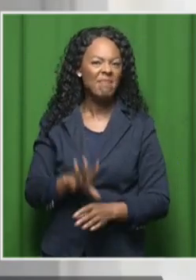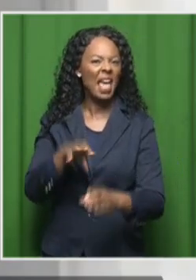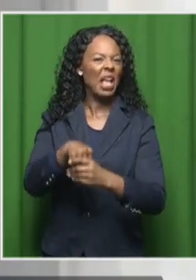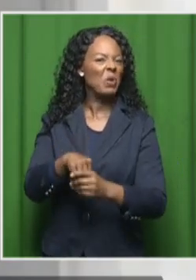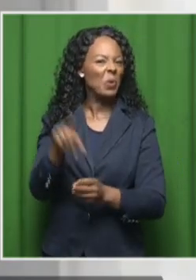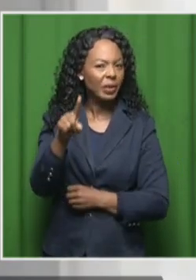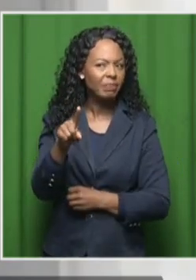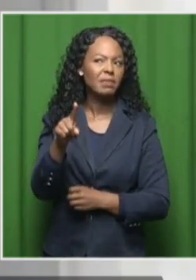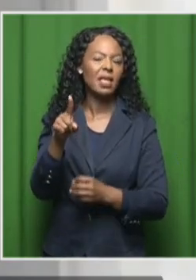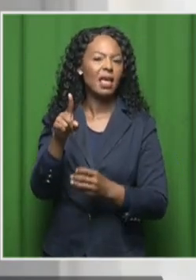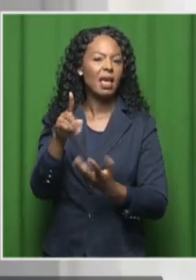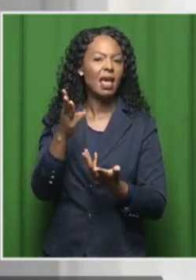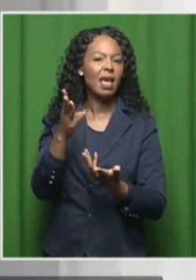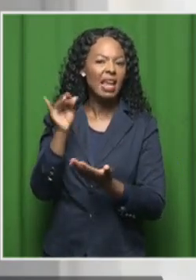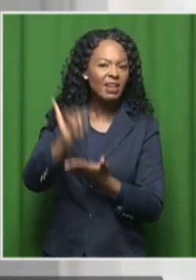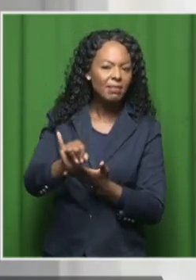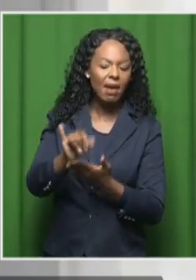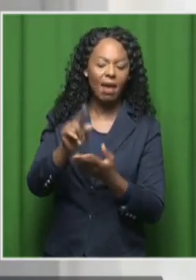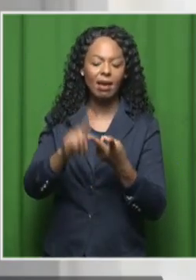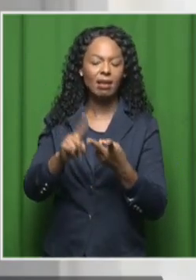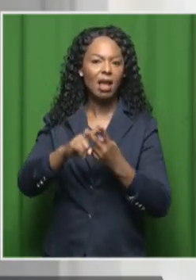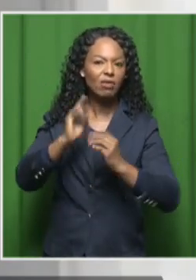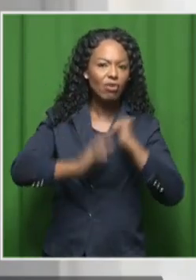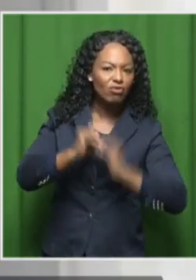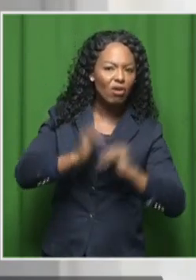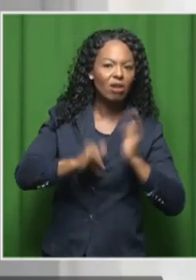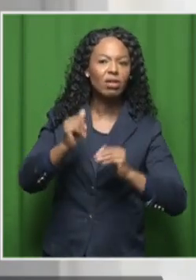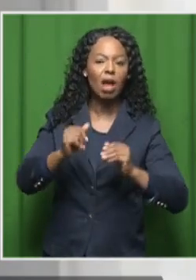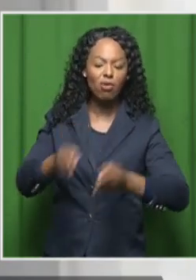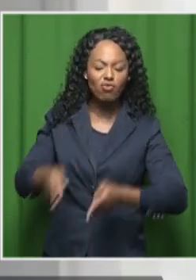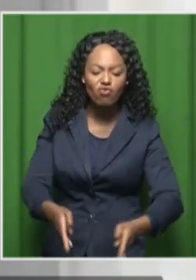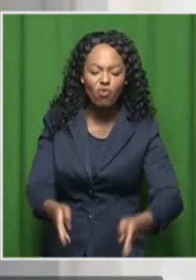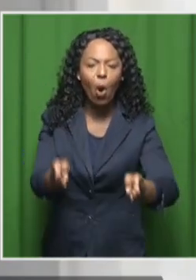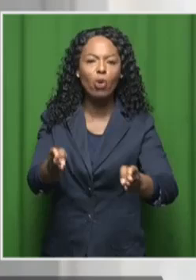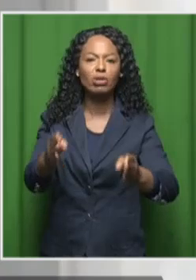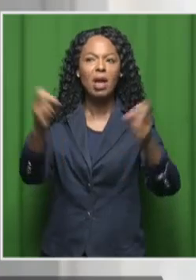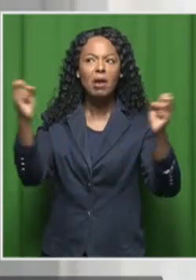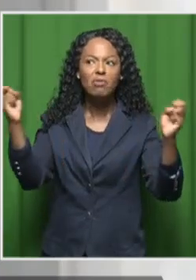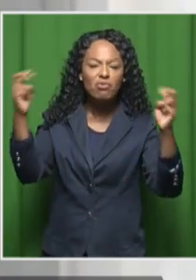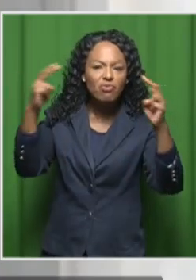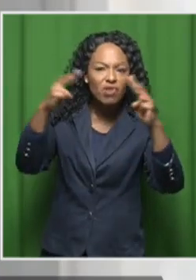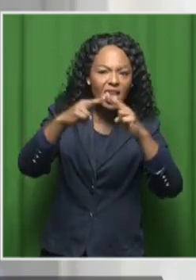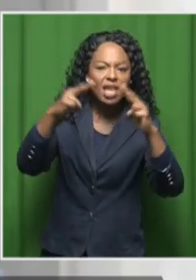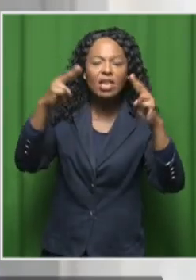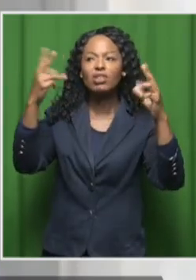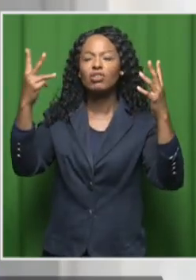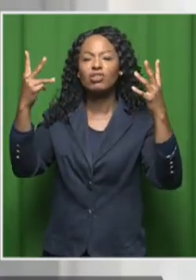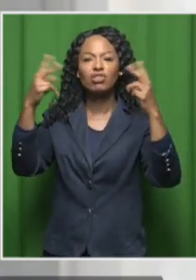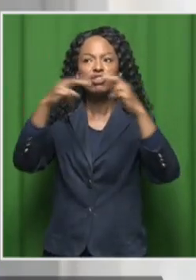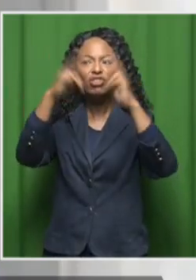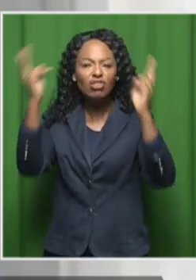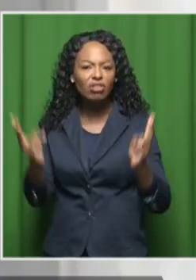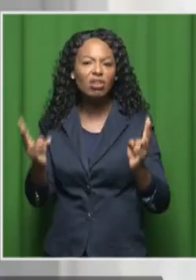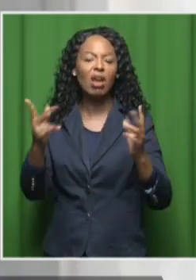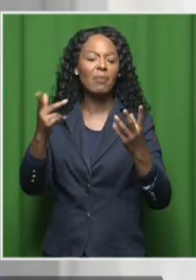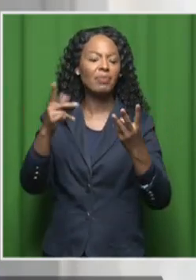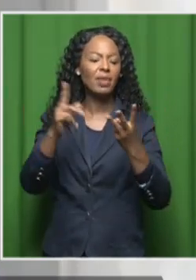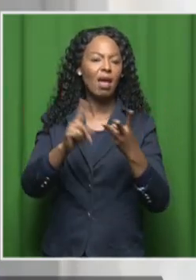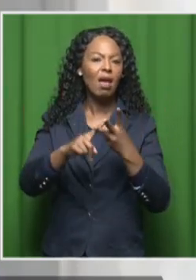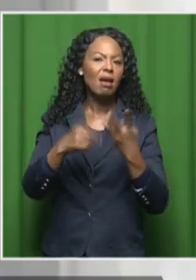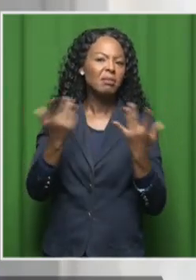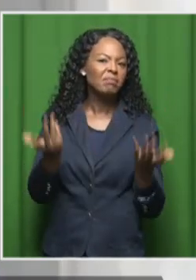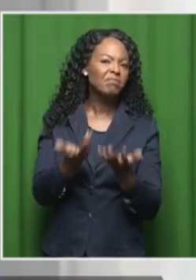in infrastructure, such as roads, bridges, and public buildings, which are crucial for economic growth